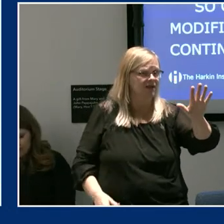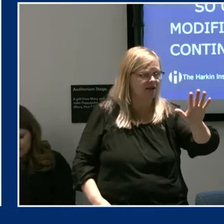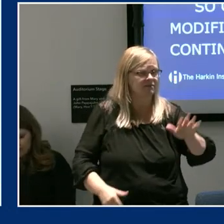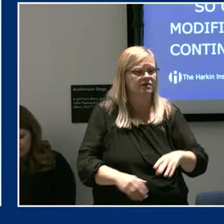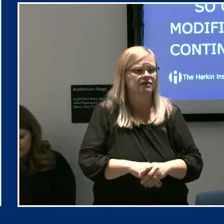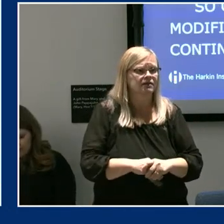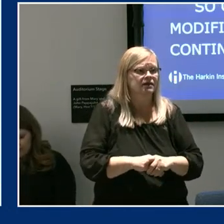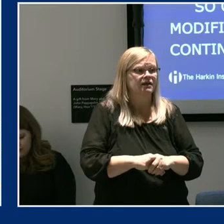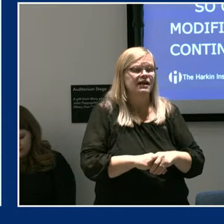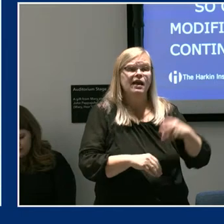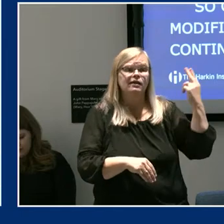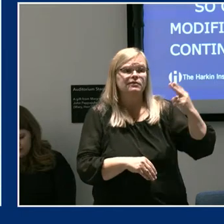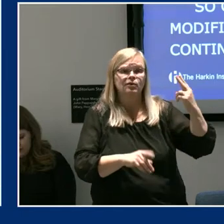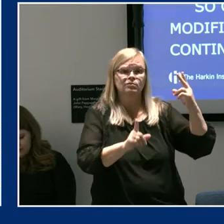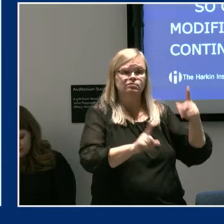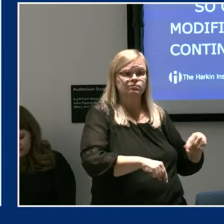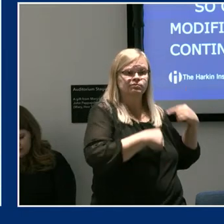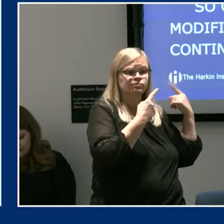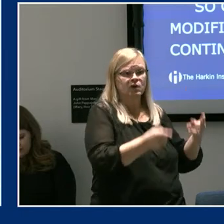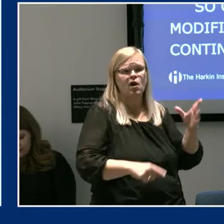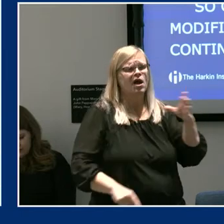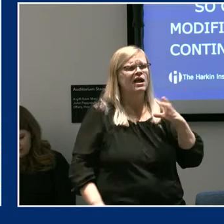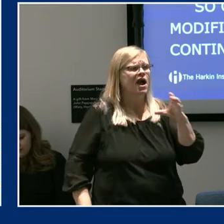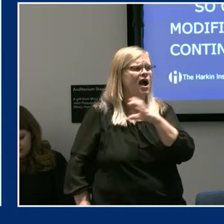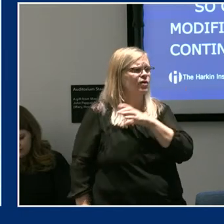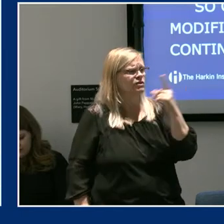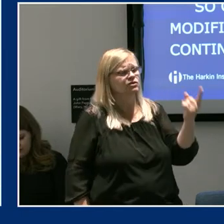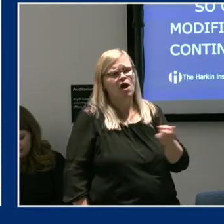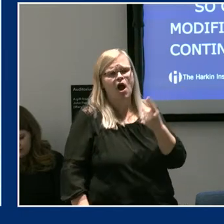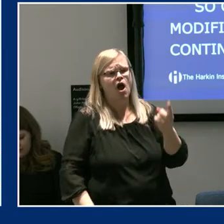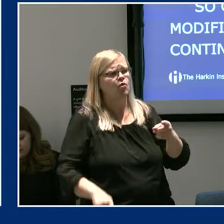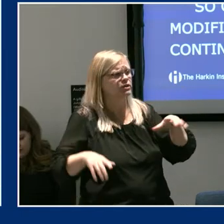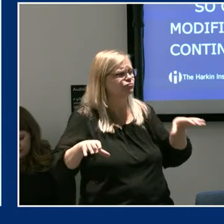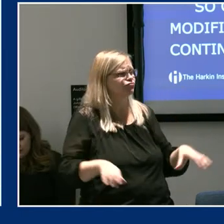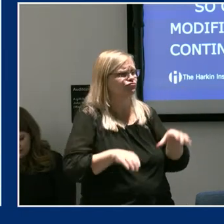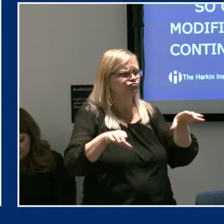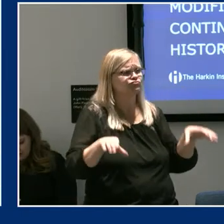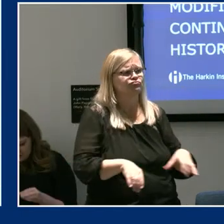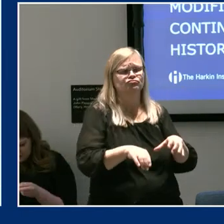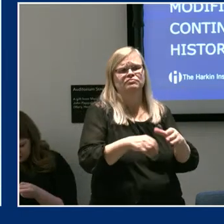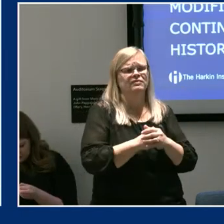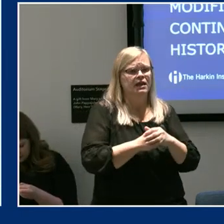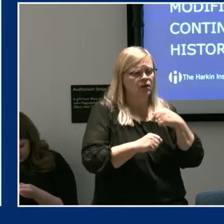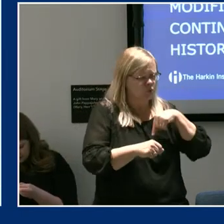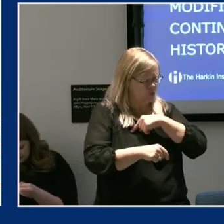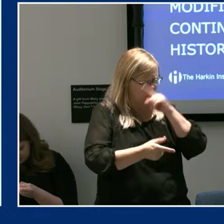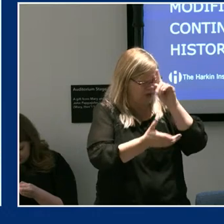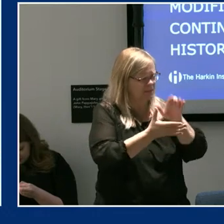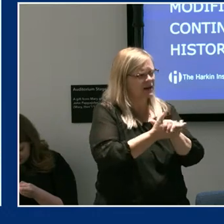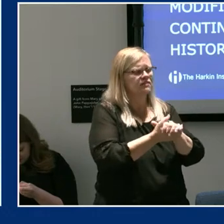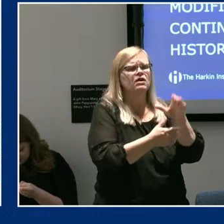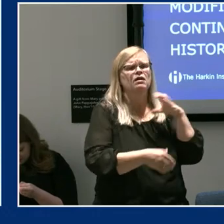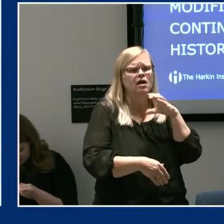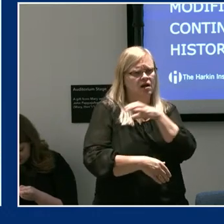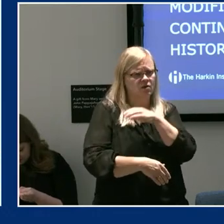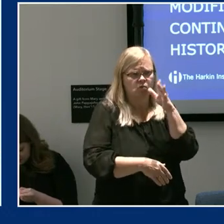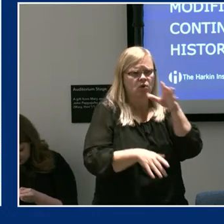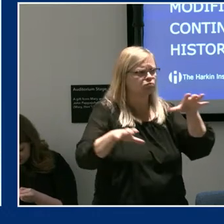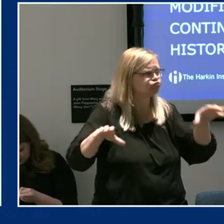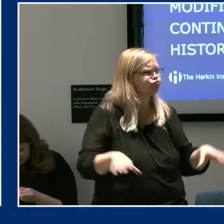2035. And historically, Congress has always acted, and we believe that Congress will